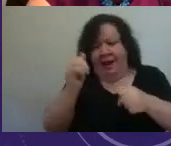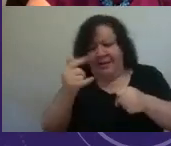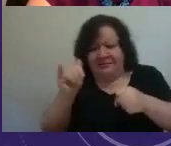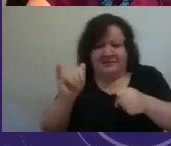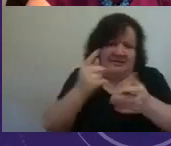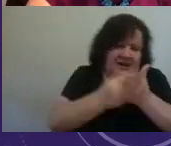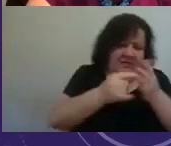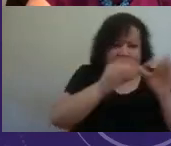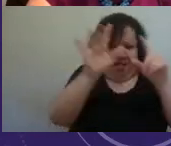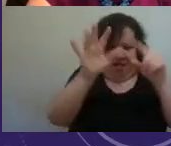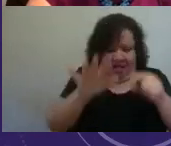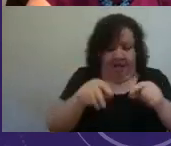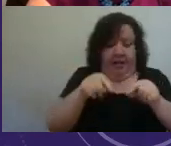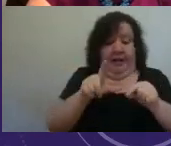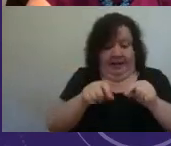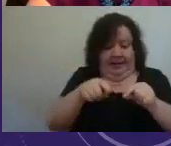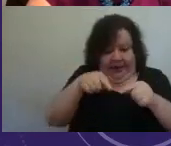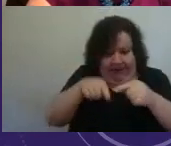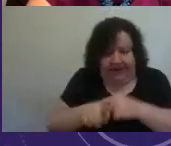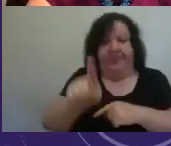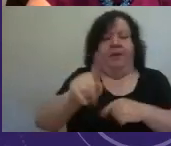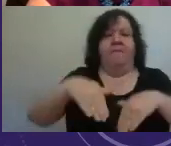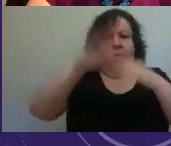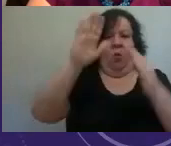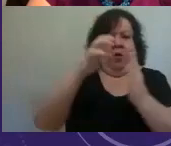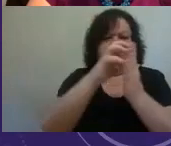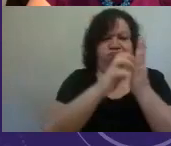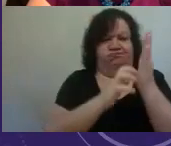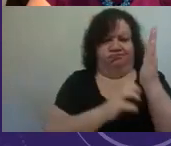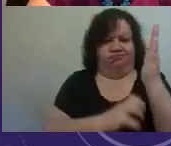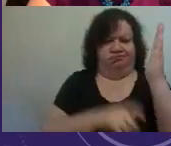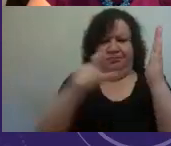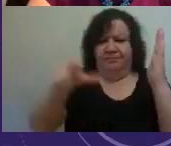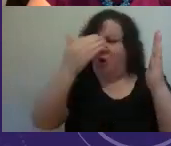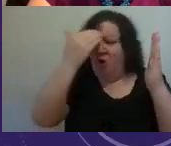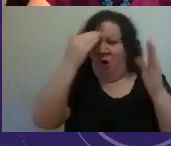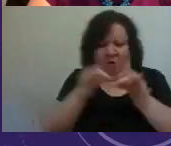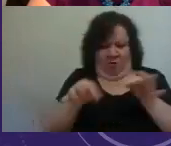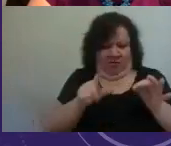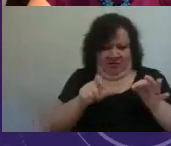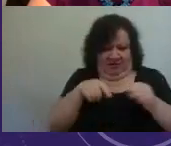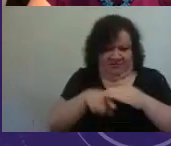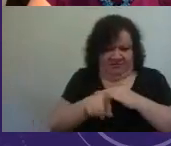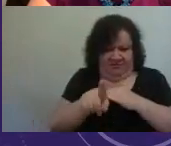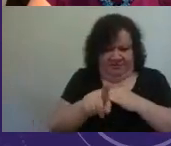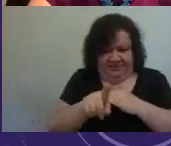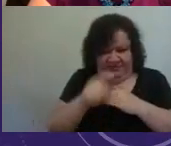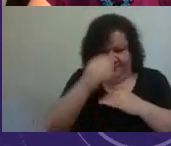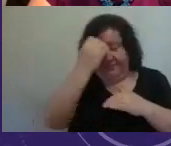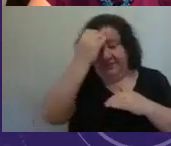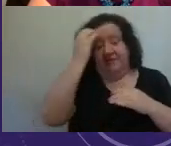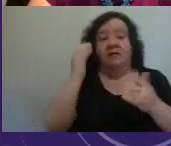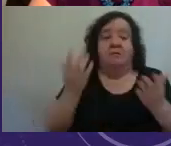we should be doing more, including myself, is that often when we do a